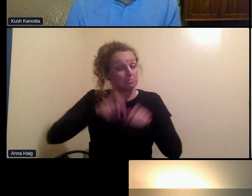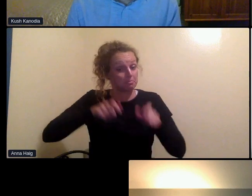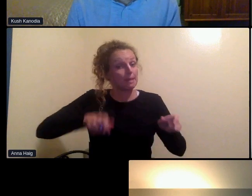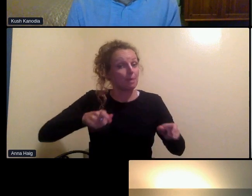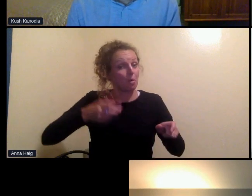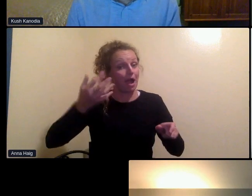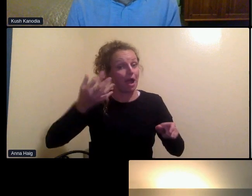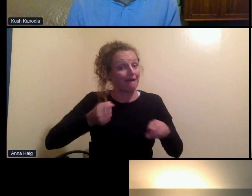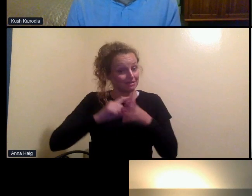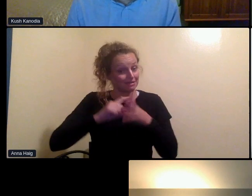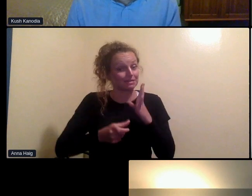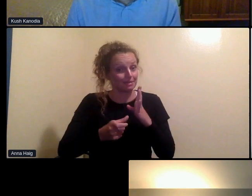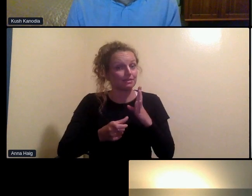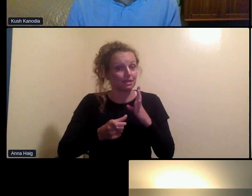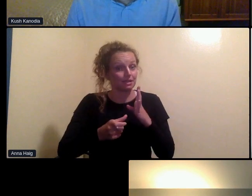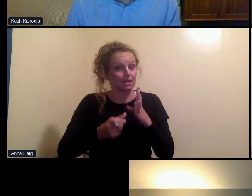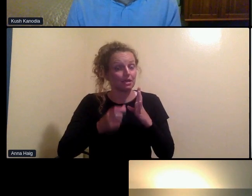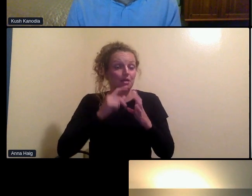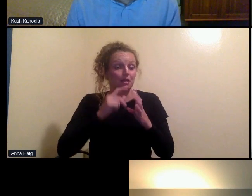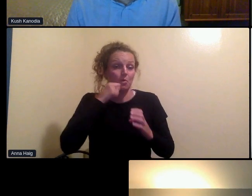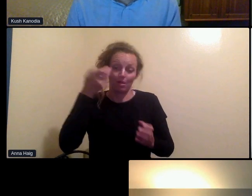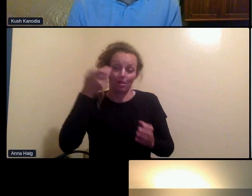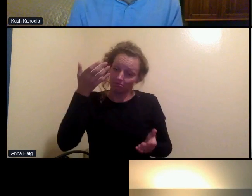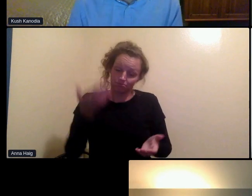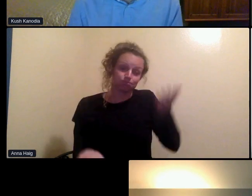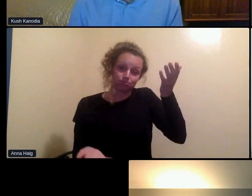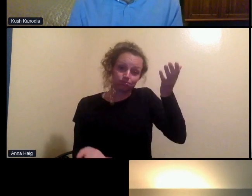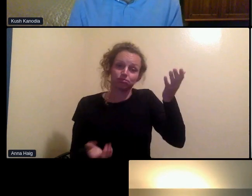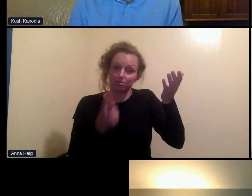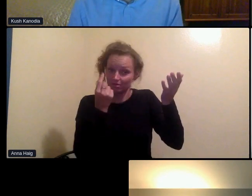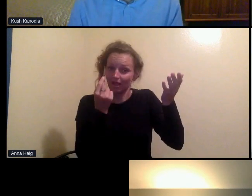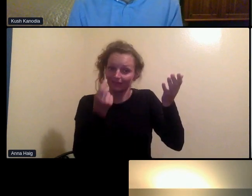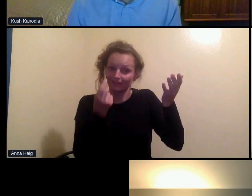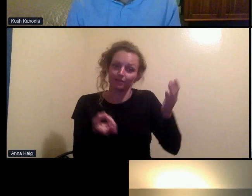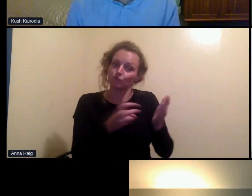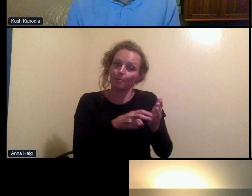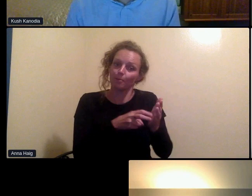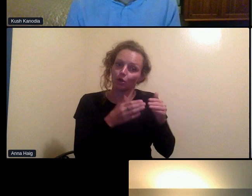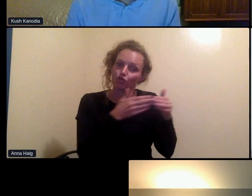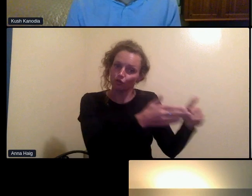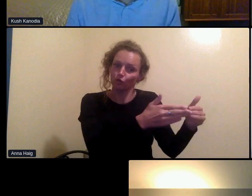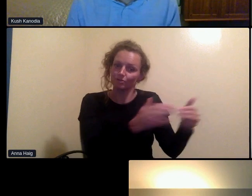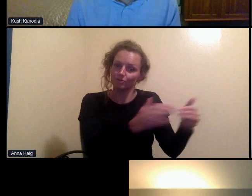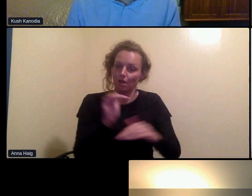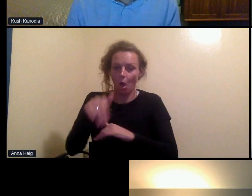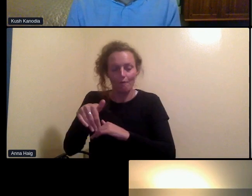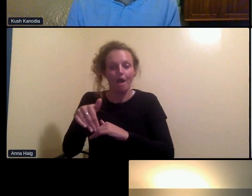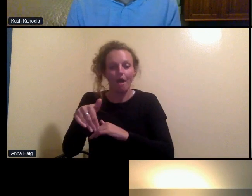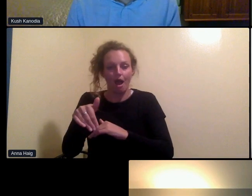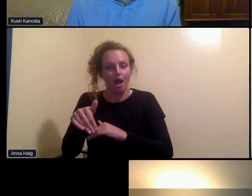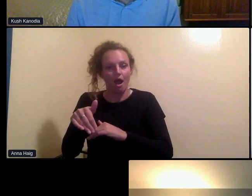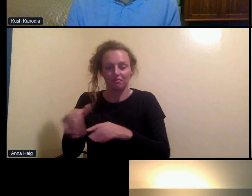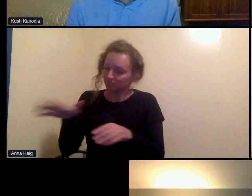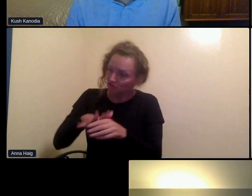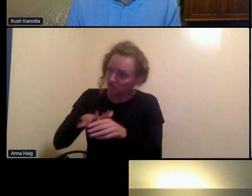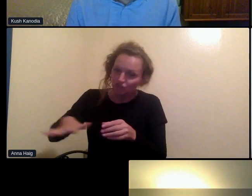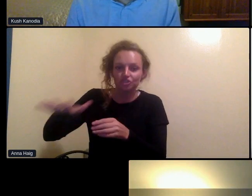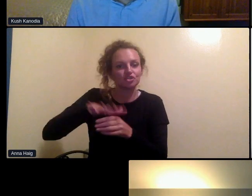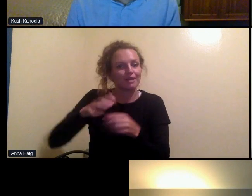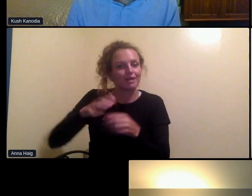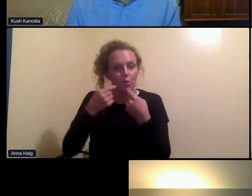general public. Now, Ron knows that. And so that's why they do all these events and programming, because they know it's turning into